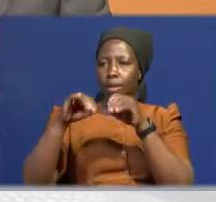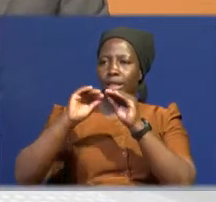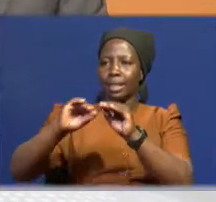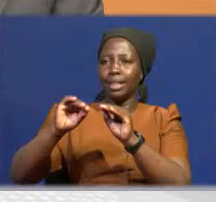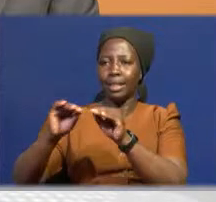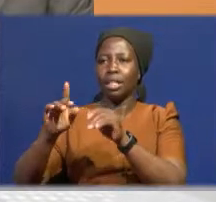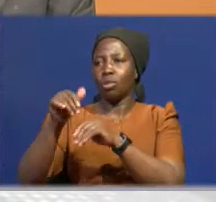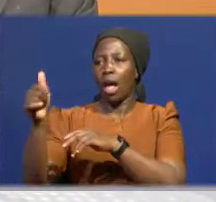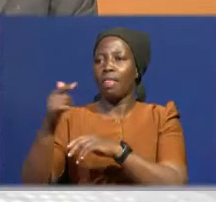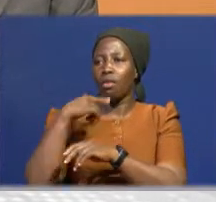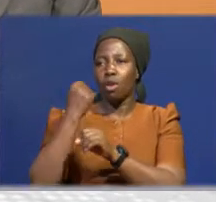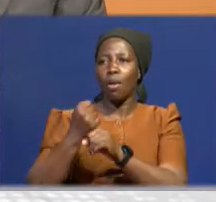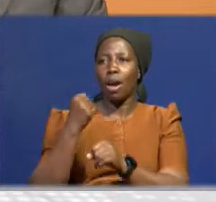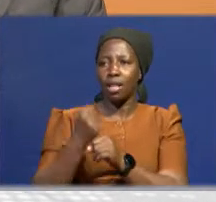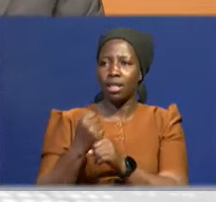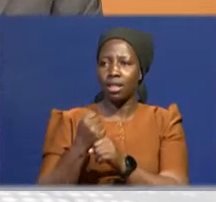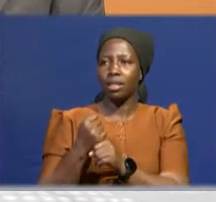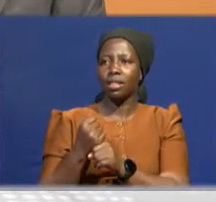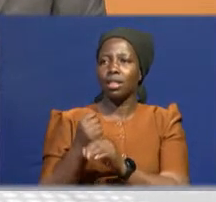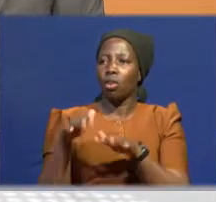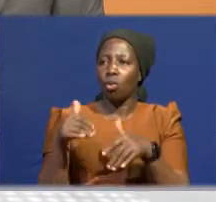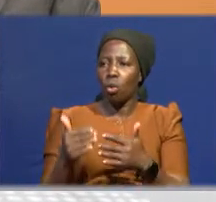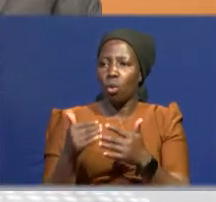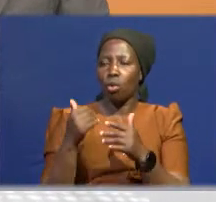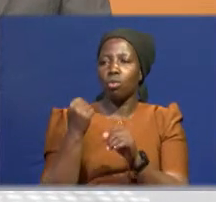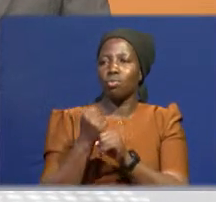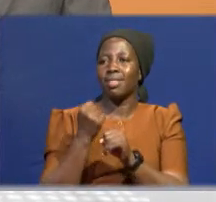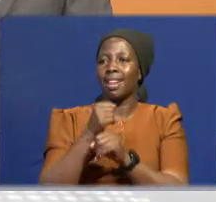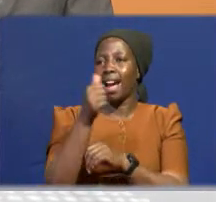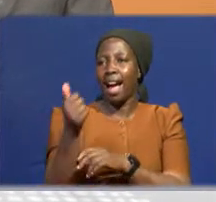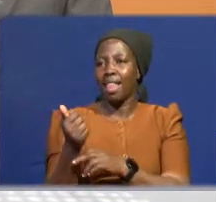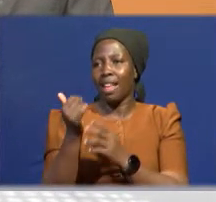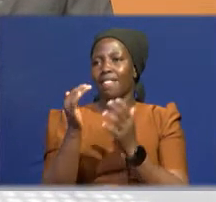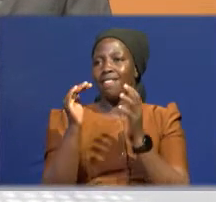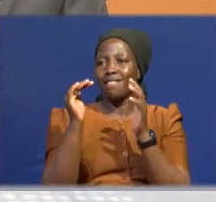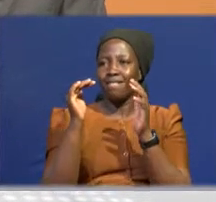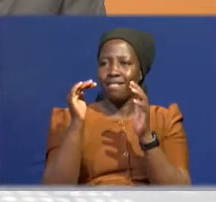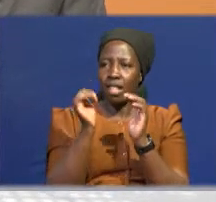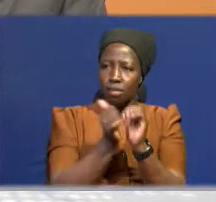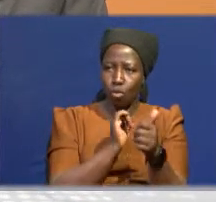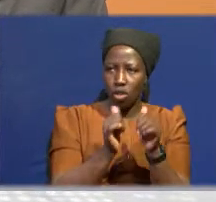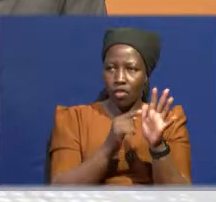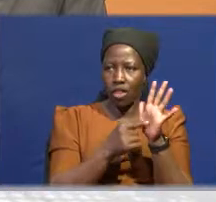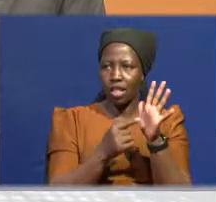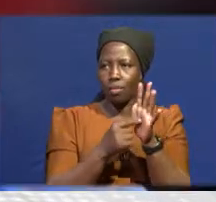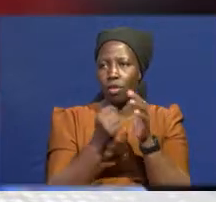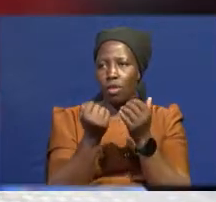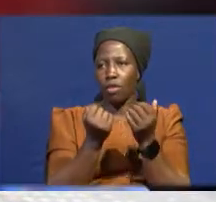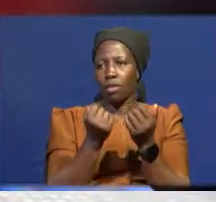the local circuit or even other events, say, for example, like the Rallycross and Autocross.